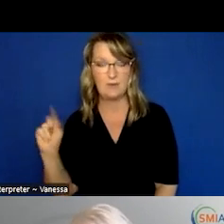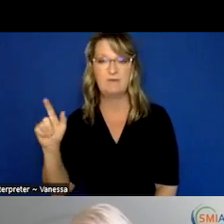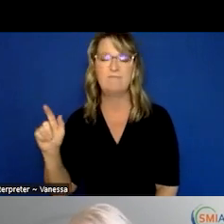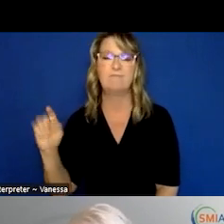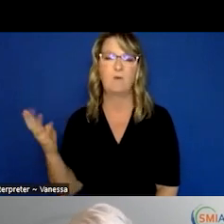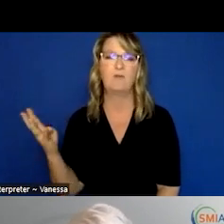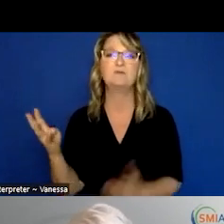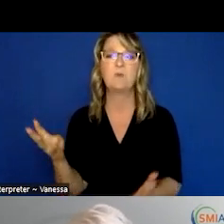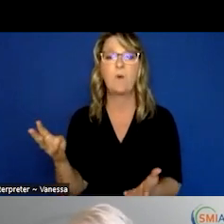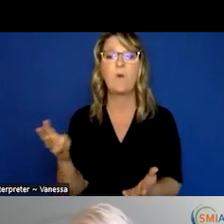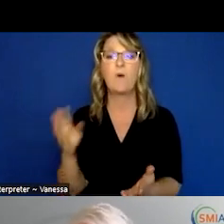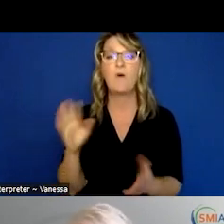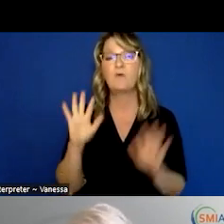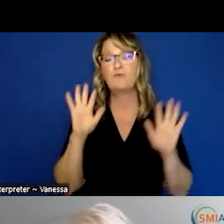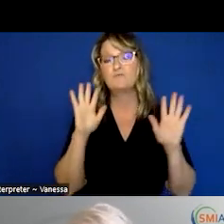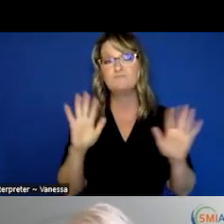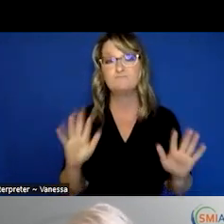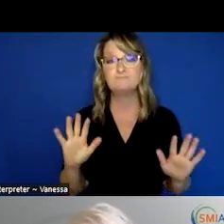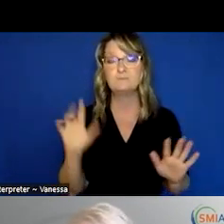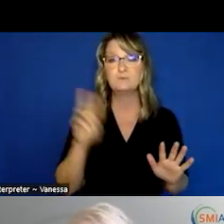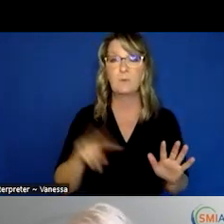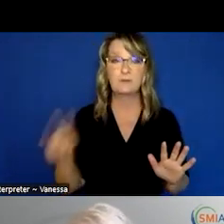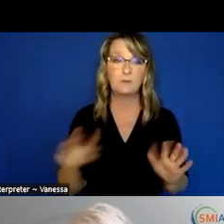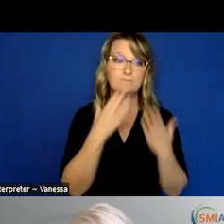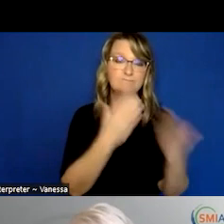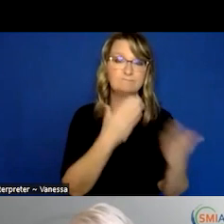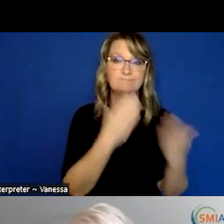incredible 2022. Really looking forward to seeing